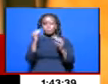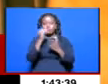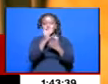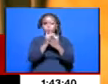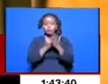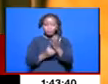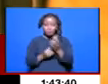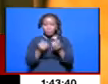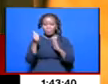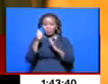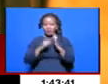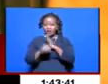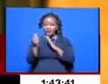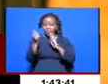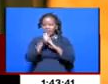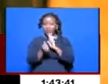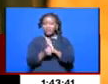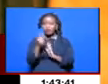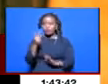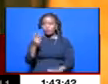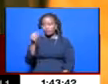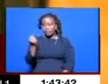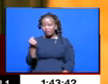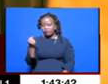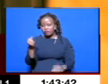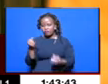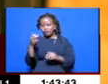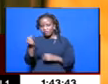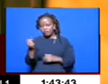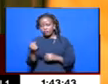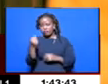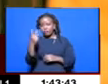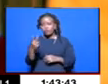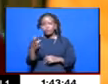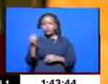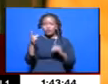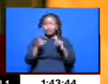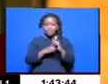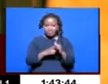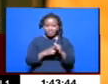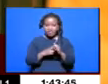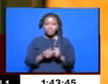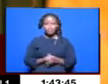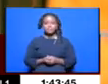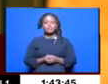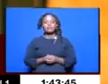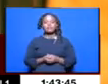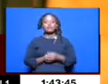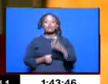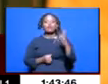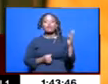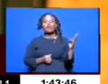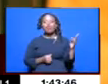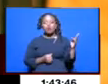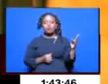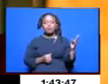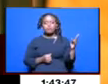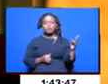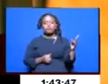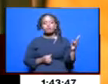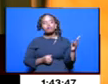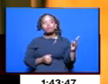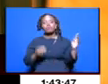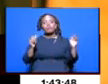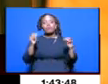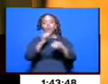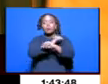Articles 255 and 257 of the Constitution. 4, the president